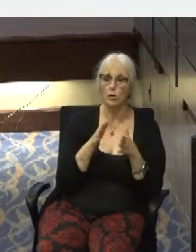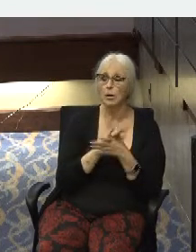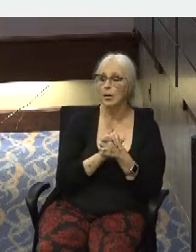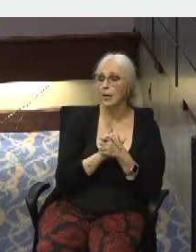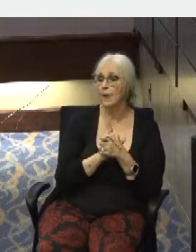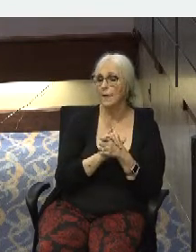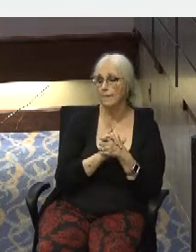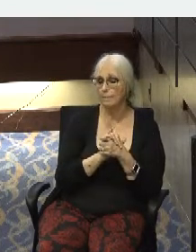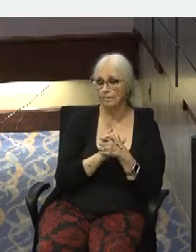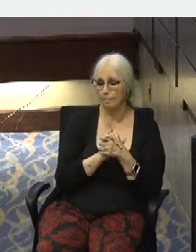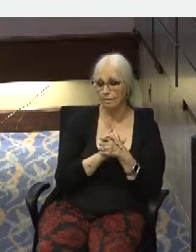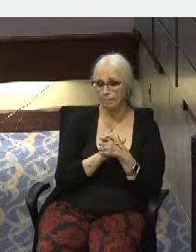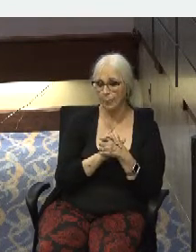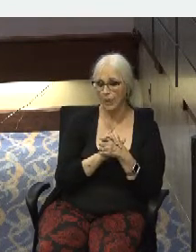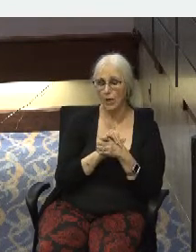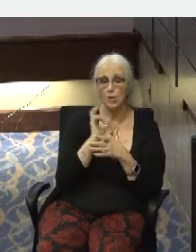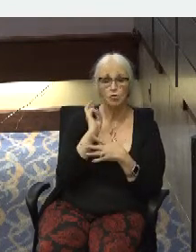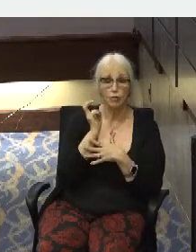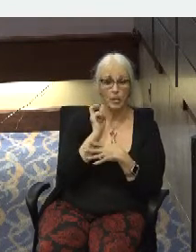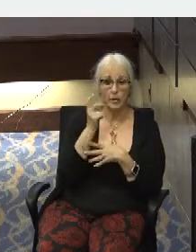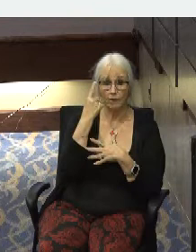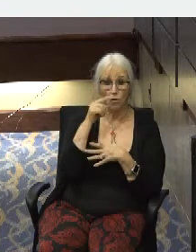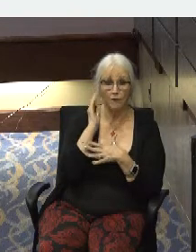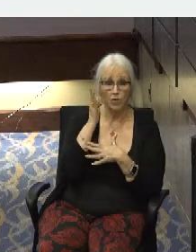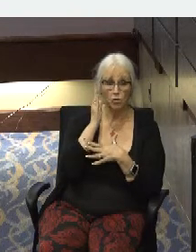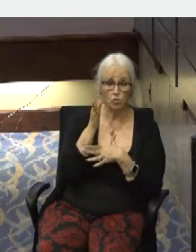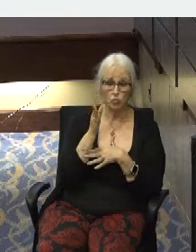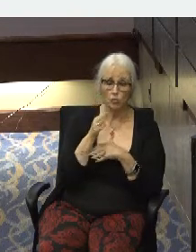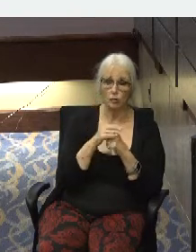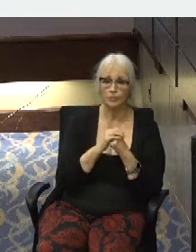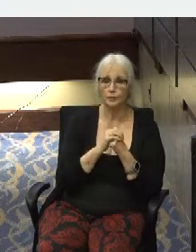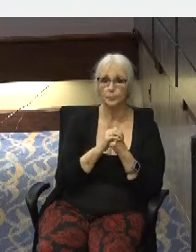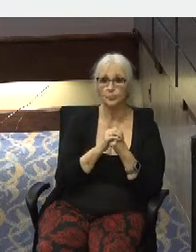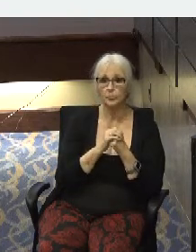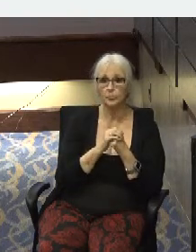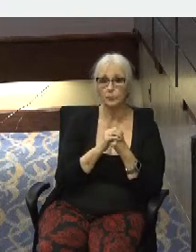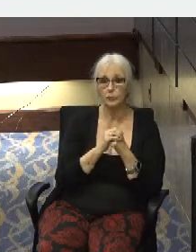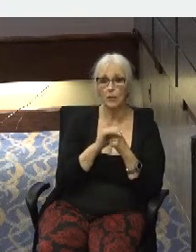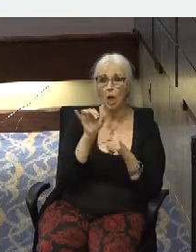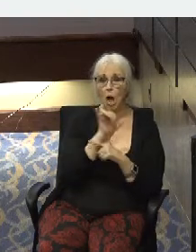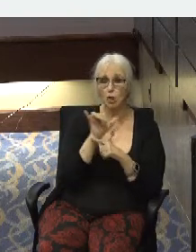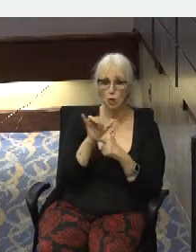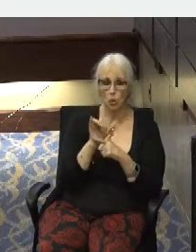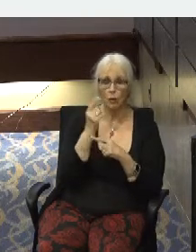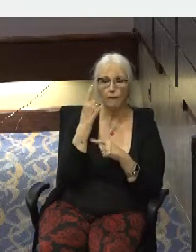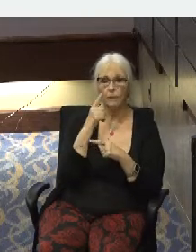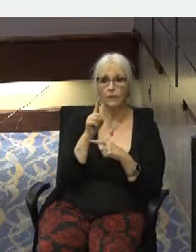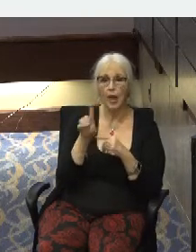to implement bus rapid transit in the future following implementation. This also introduces new and